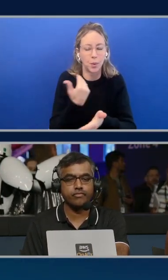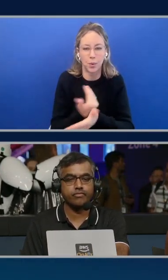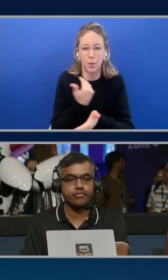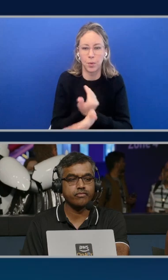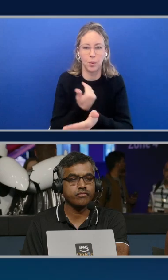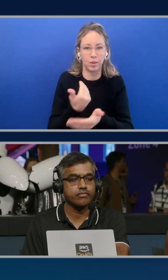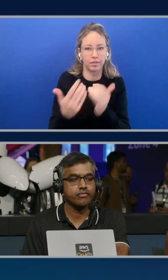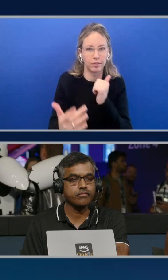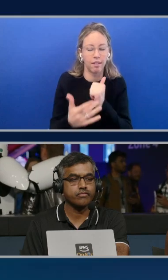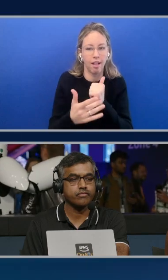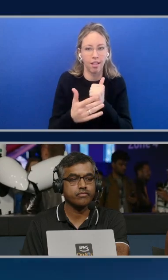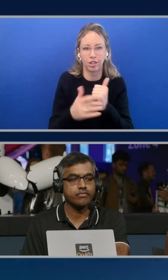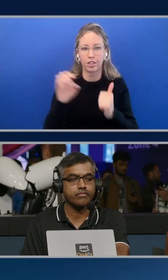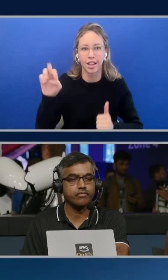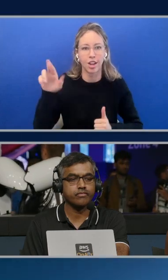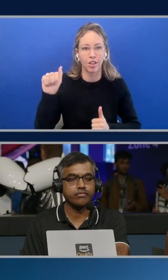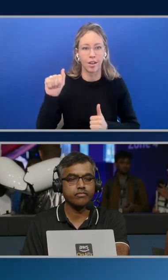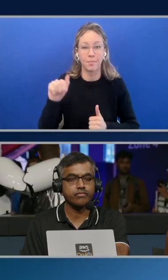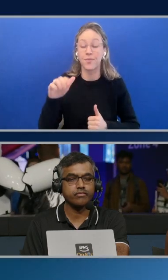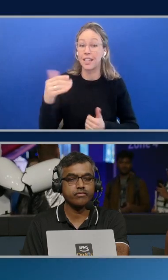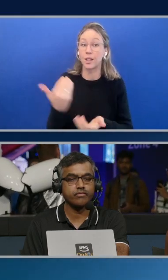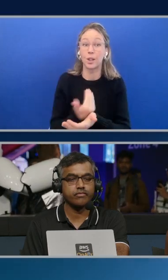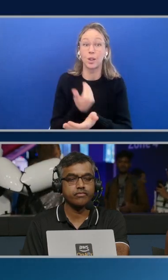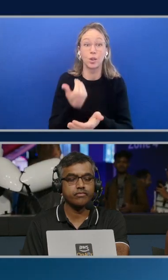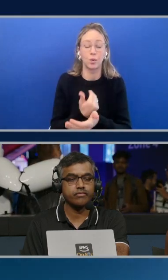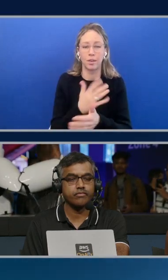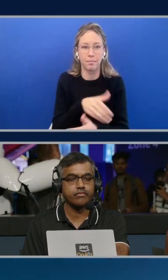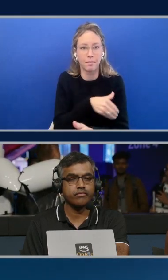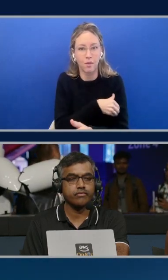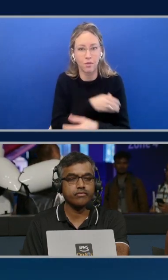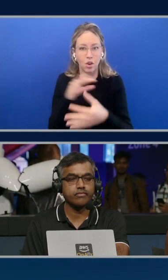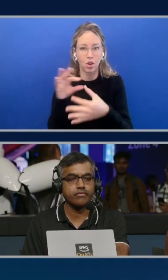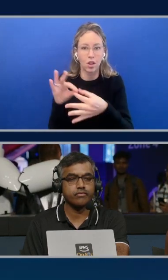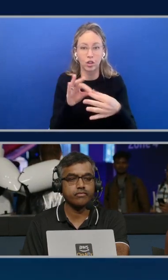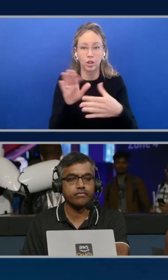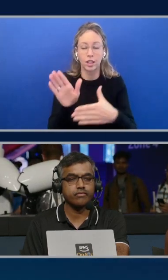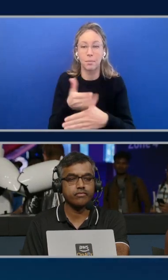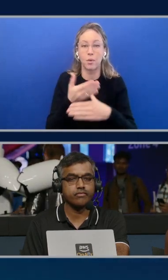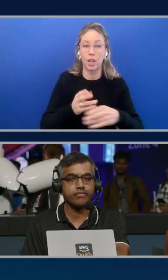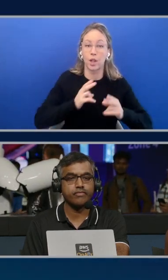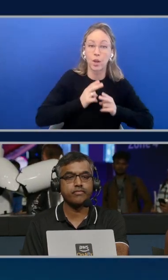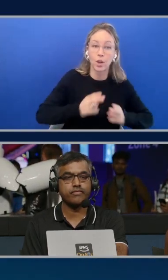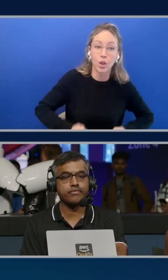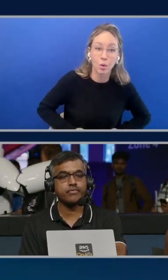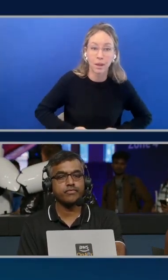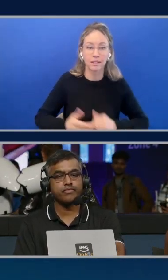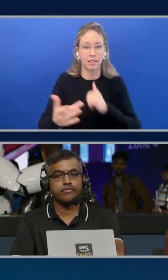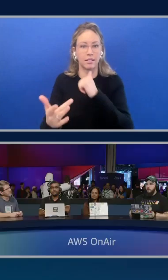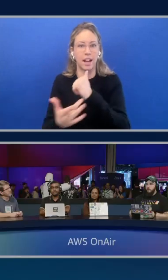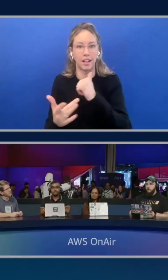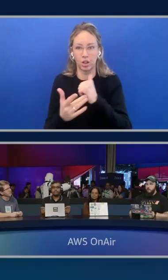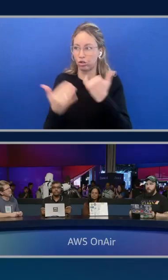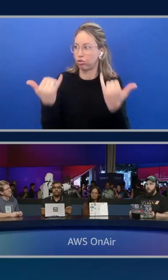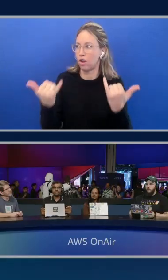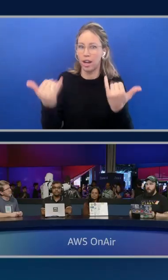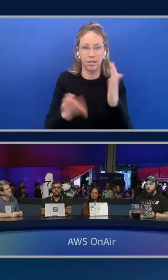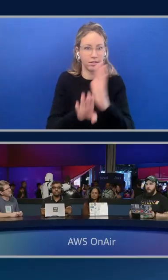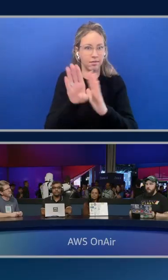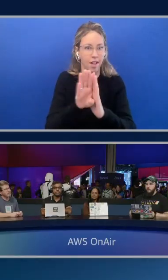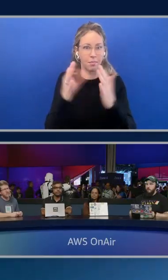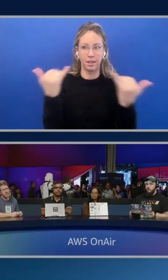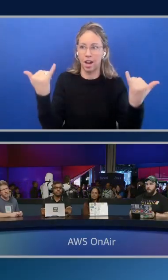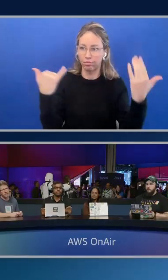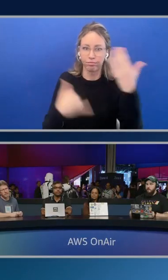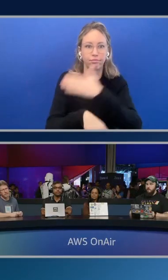An era in which a powerful relationship between humans and technology is unfolding right before us.